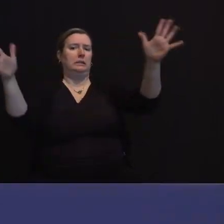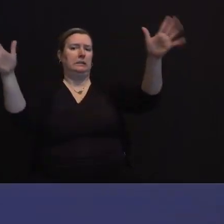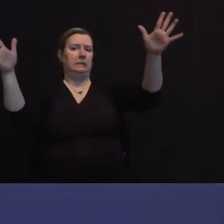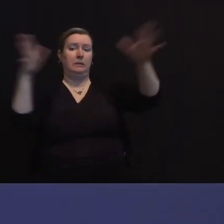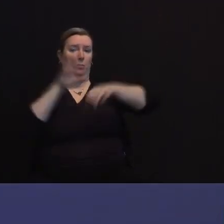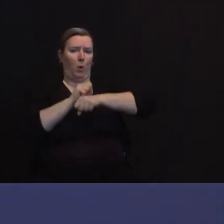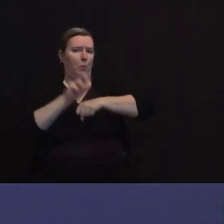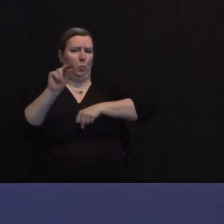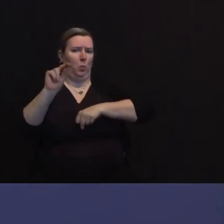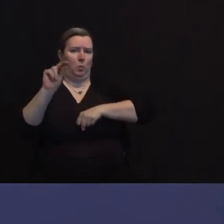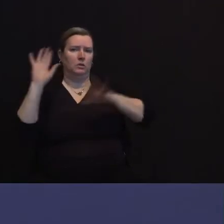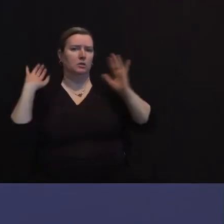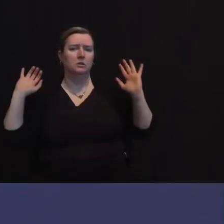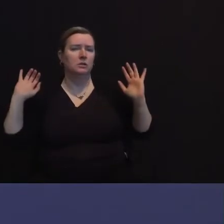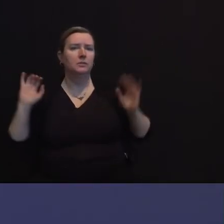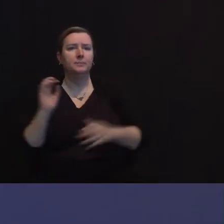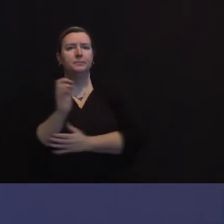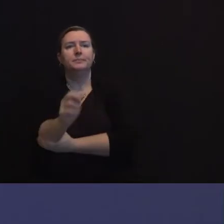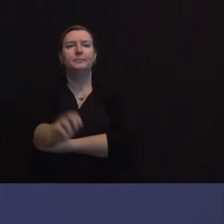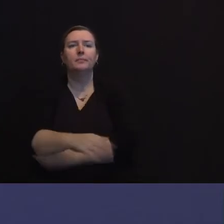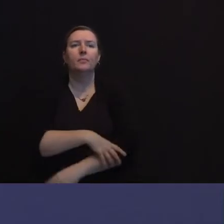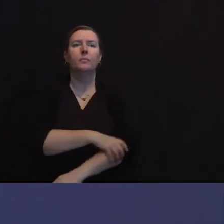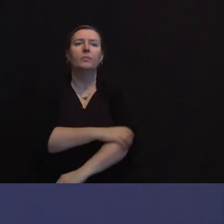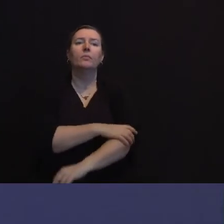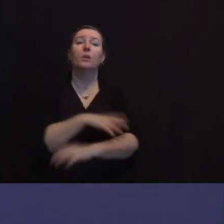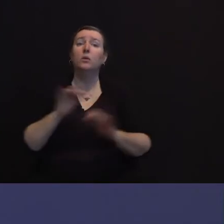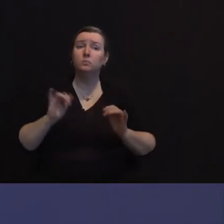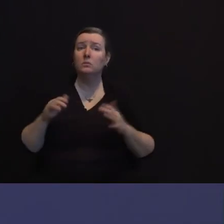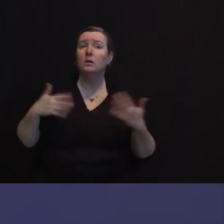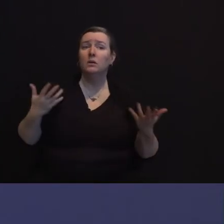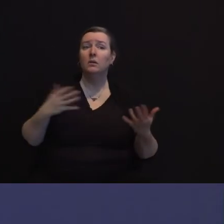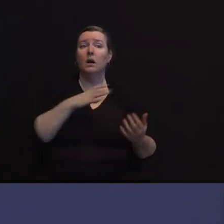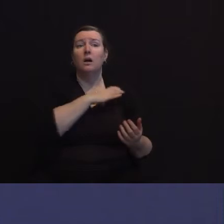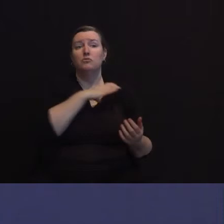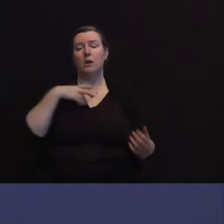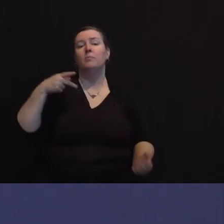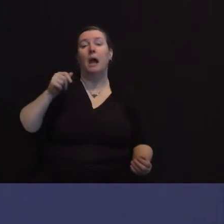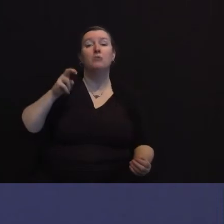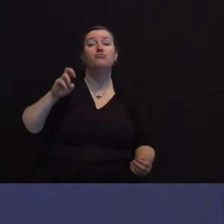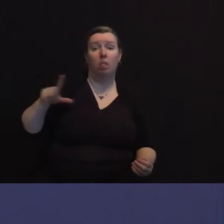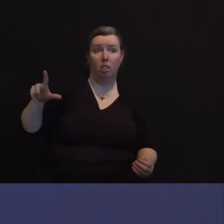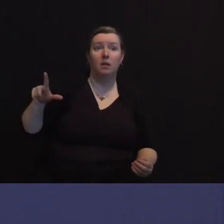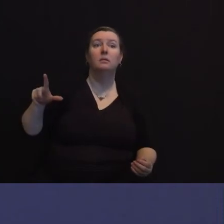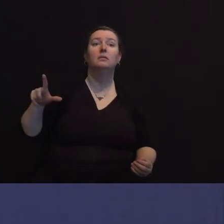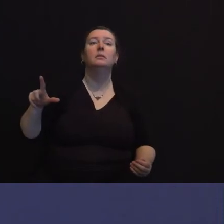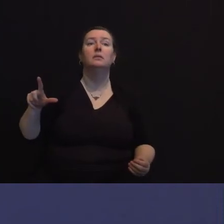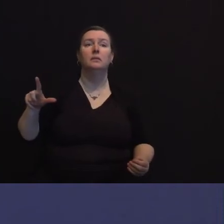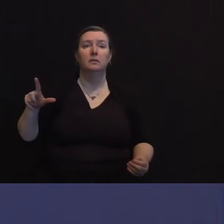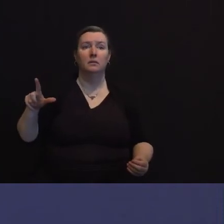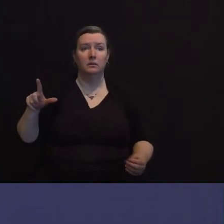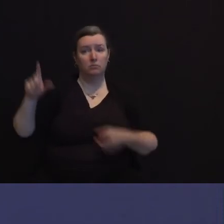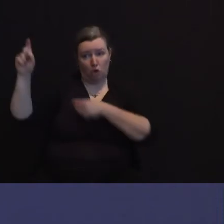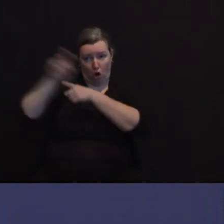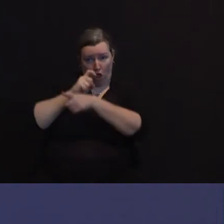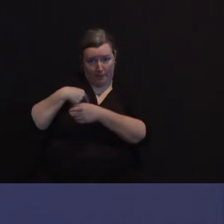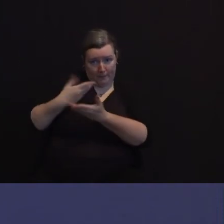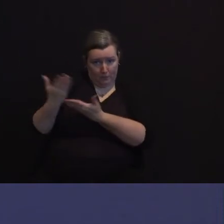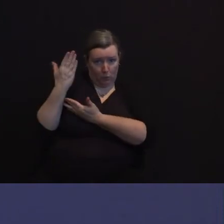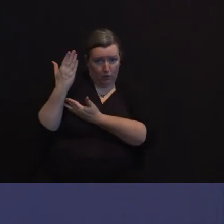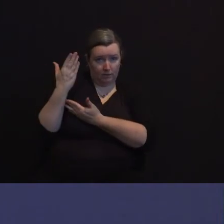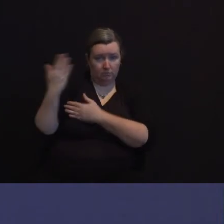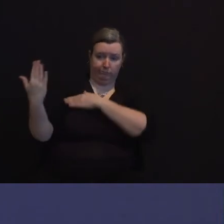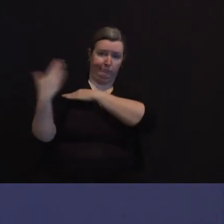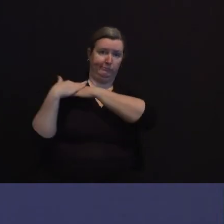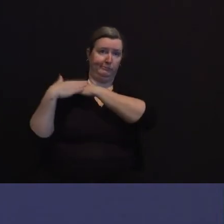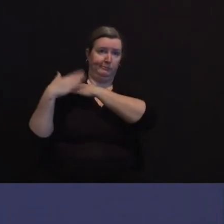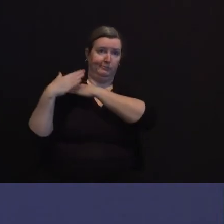on Congressman Pasquarello, to his credit, he called me this morning, and he told me that he had a family member who tested positive. To the best of my knowledge, he has not.